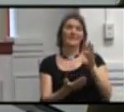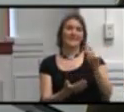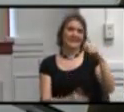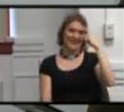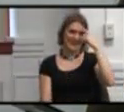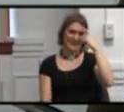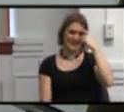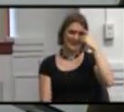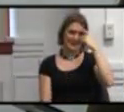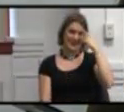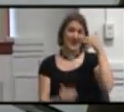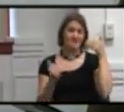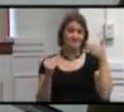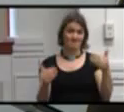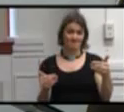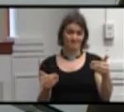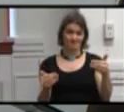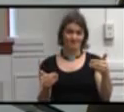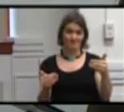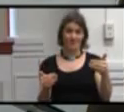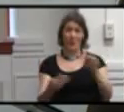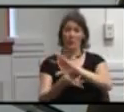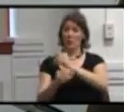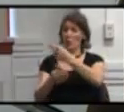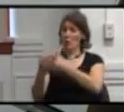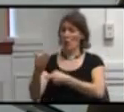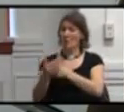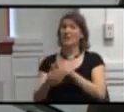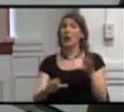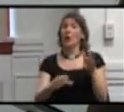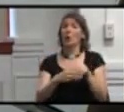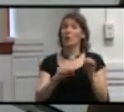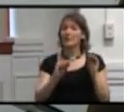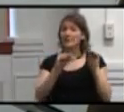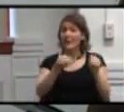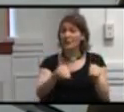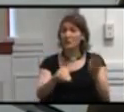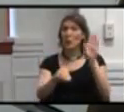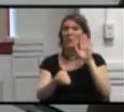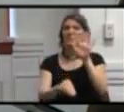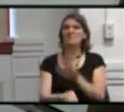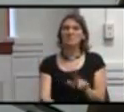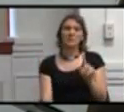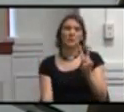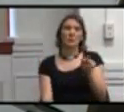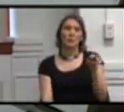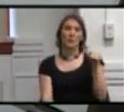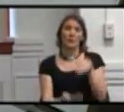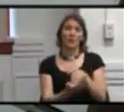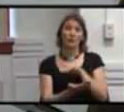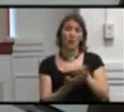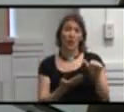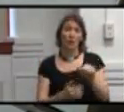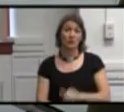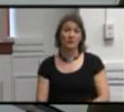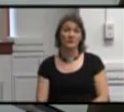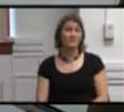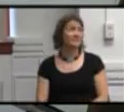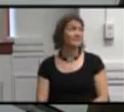$21,150.50. And the total cost, including installation, will be around $22,000 total.